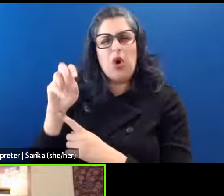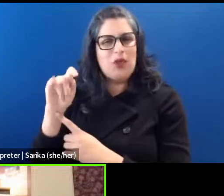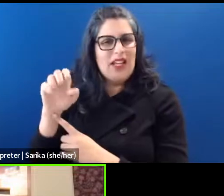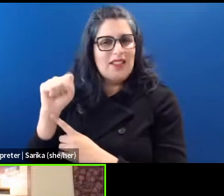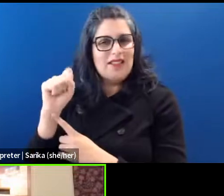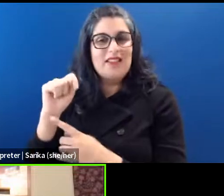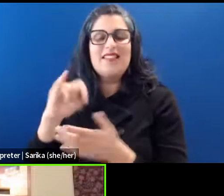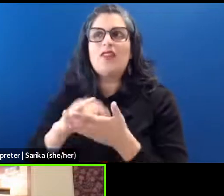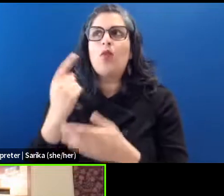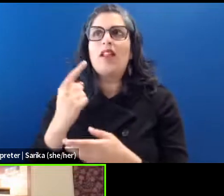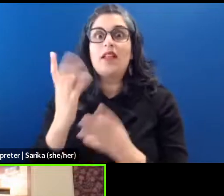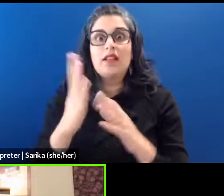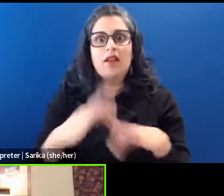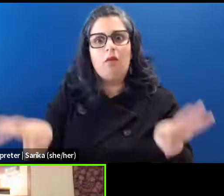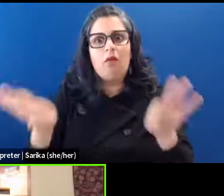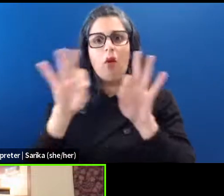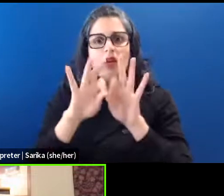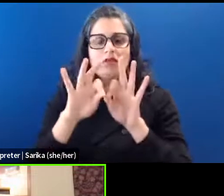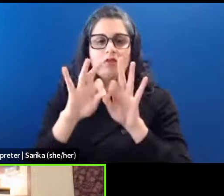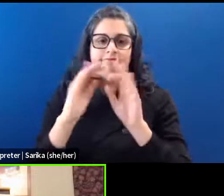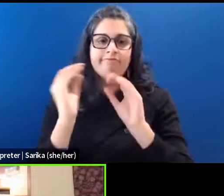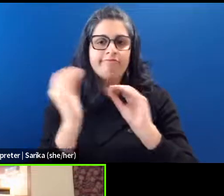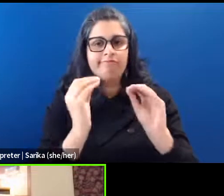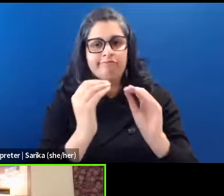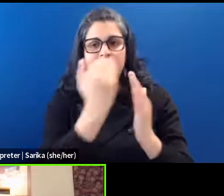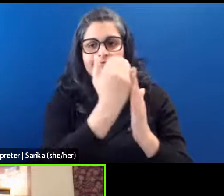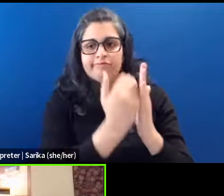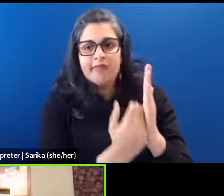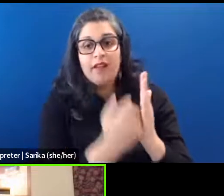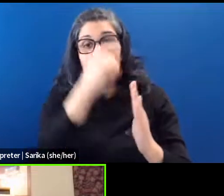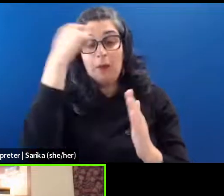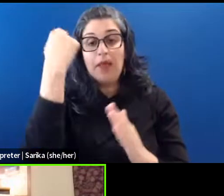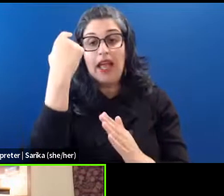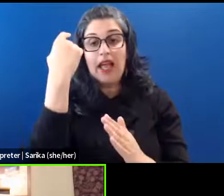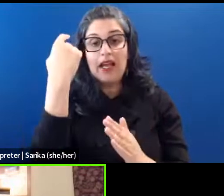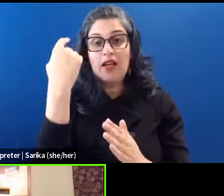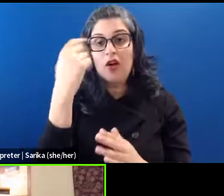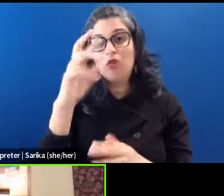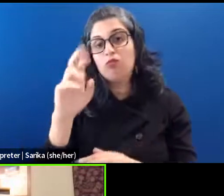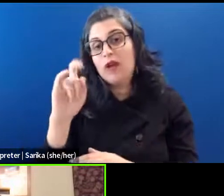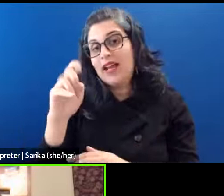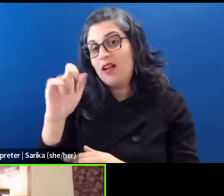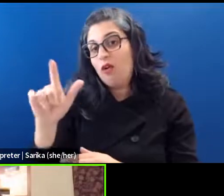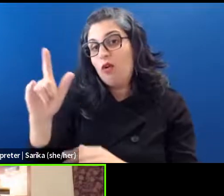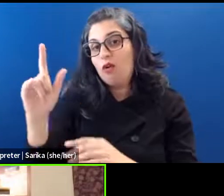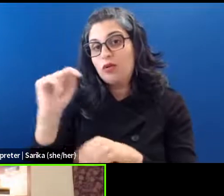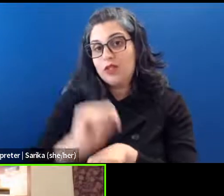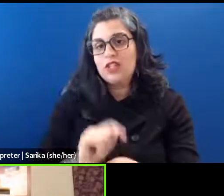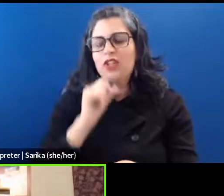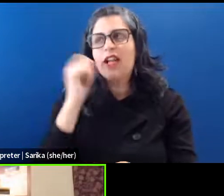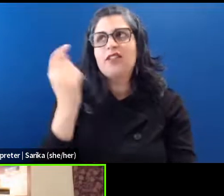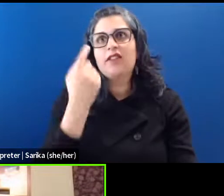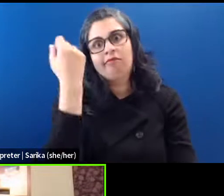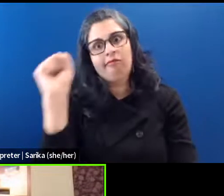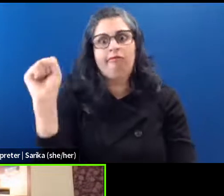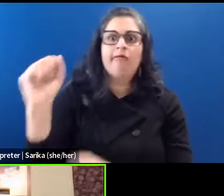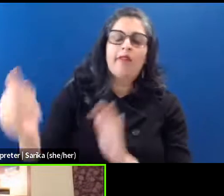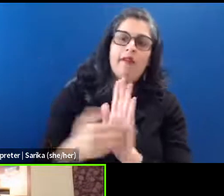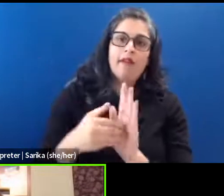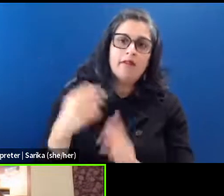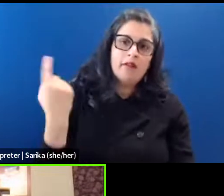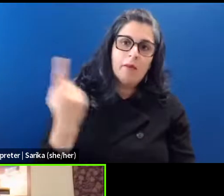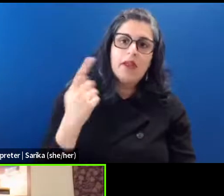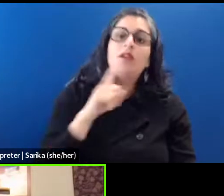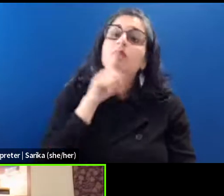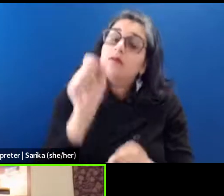important tenets of the Black radical tradition, right? You're not just protesting something, you're not just against something,